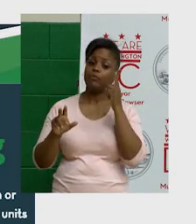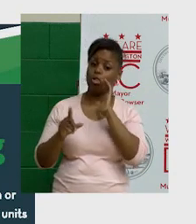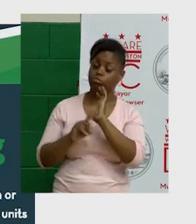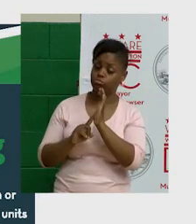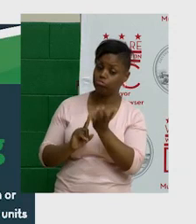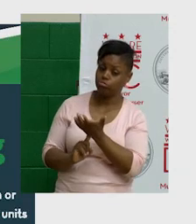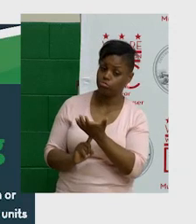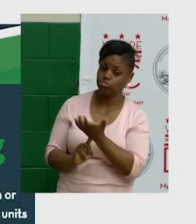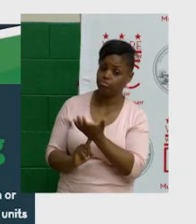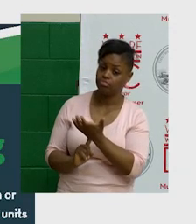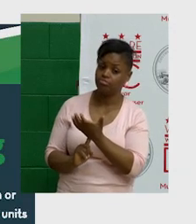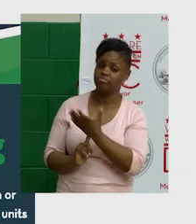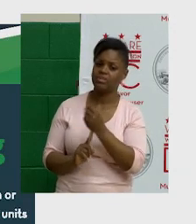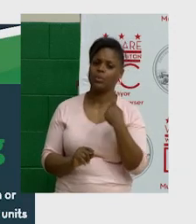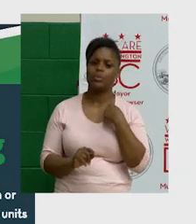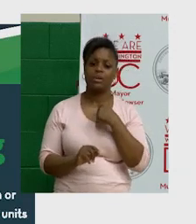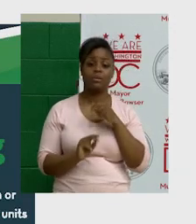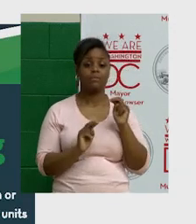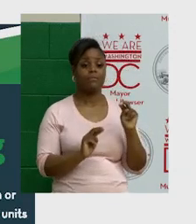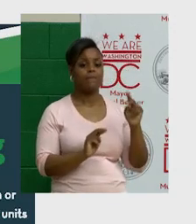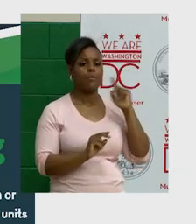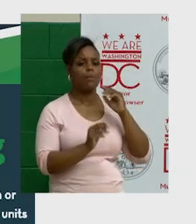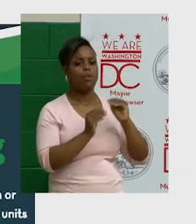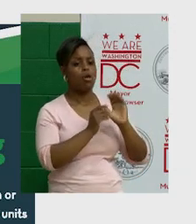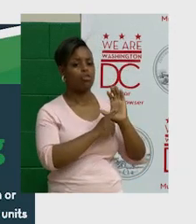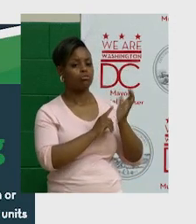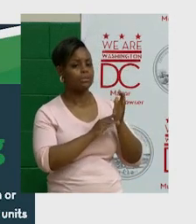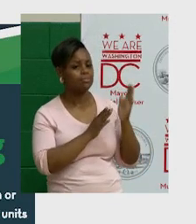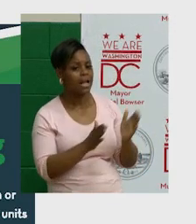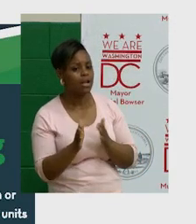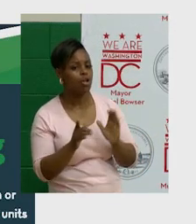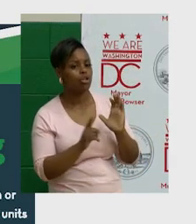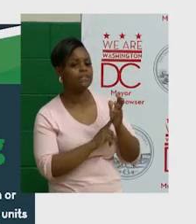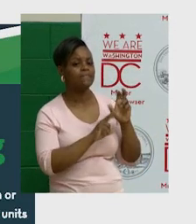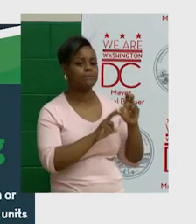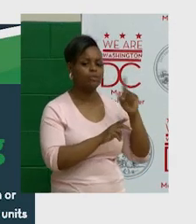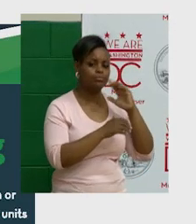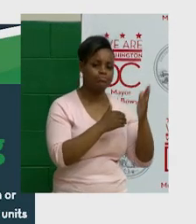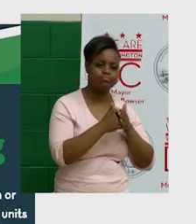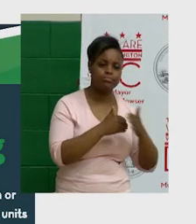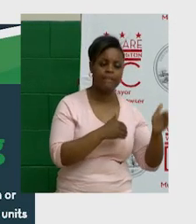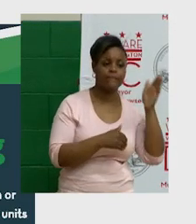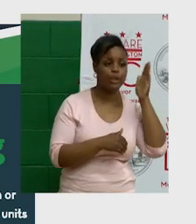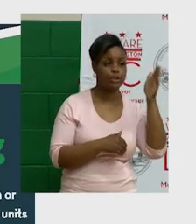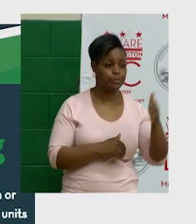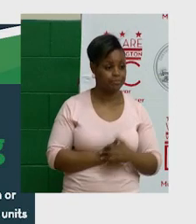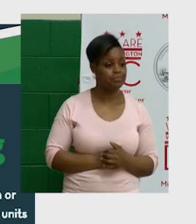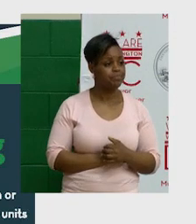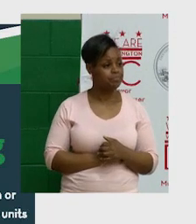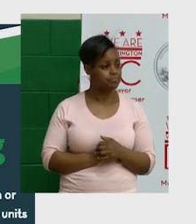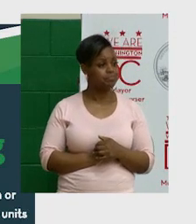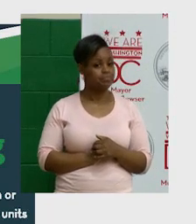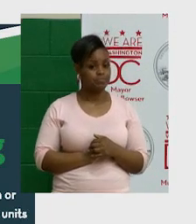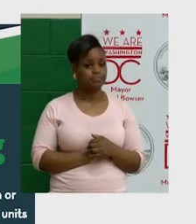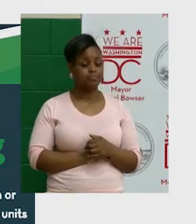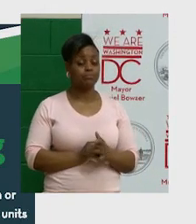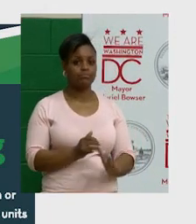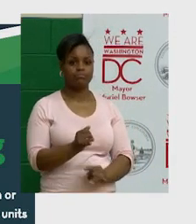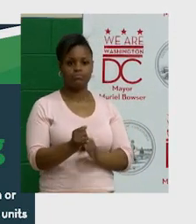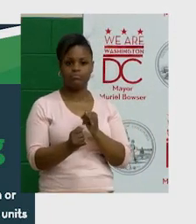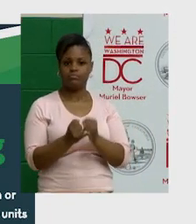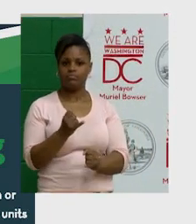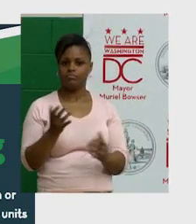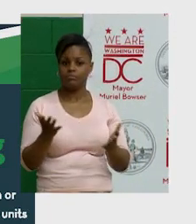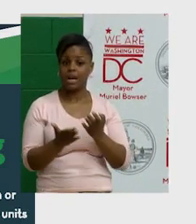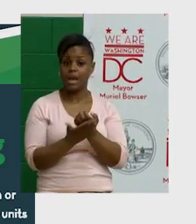culture and hope to look forward to a cultural plan and cultural investments coming out in the future. So the final piece of it,